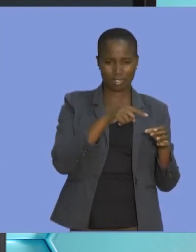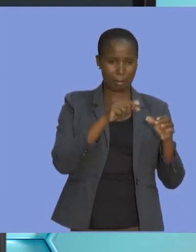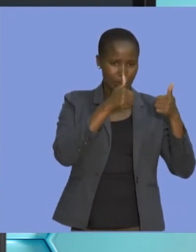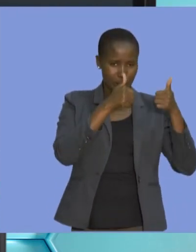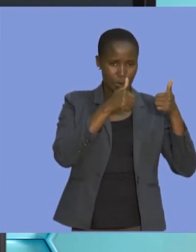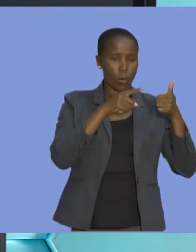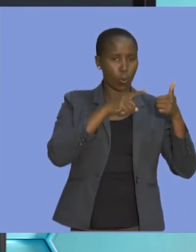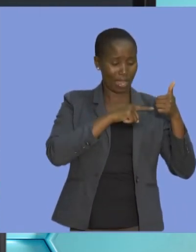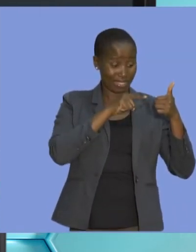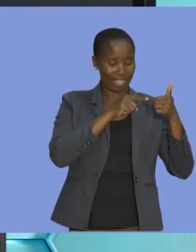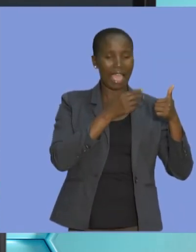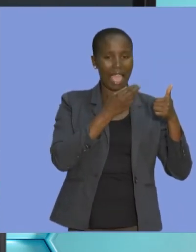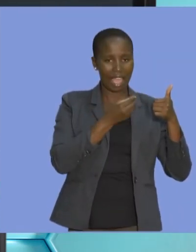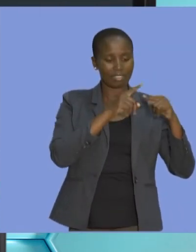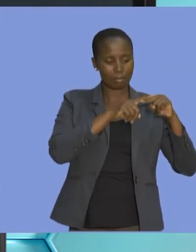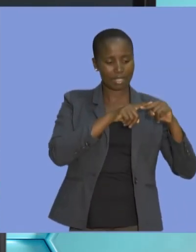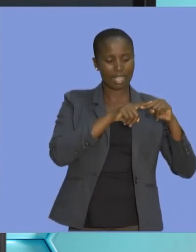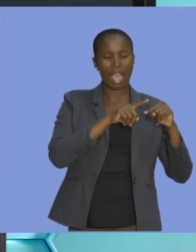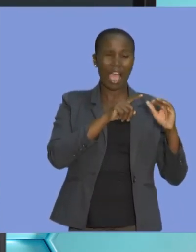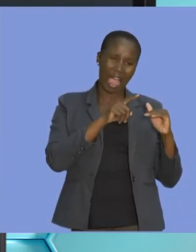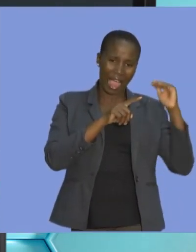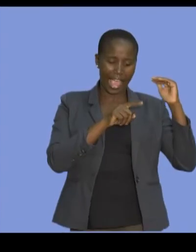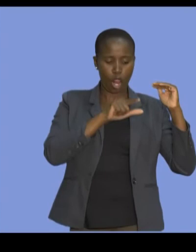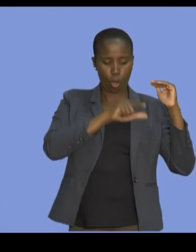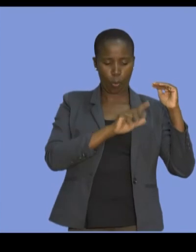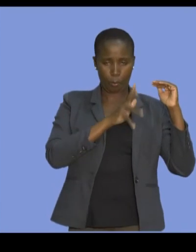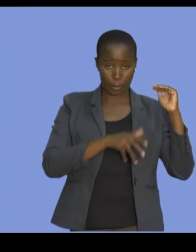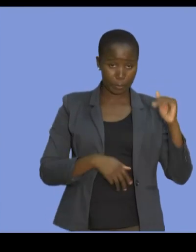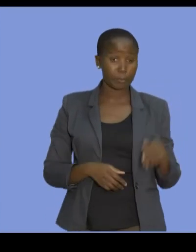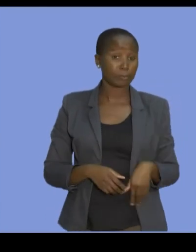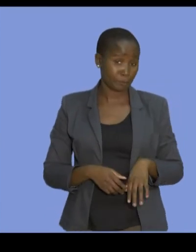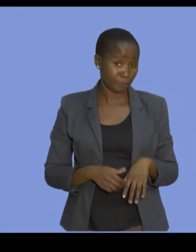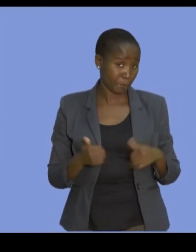lows in making arguments or conclusions. Okay.